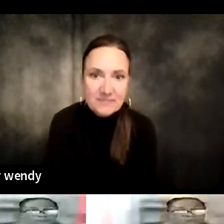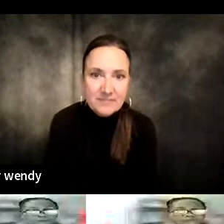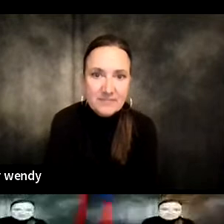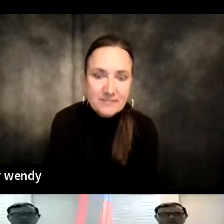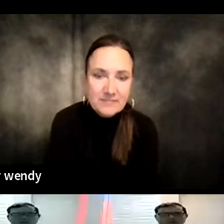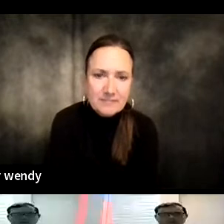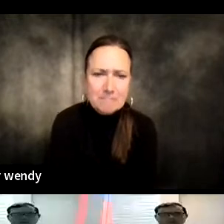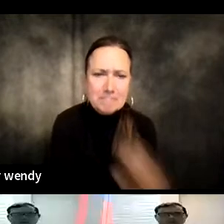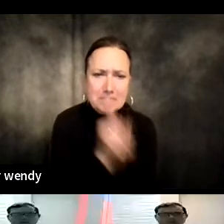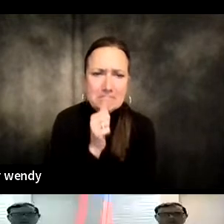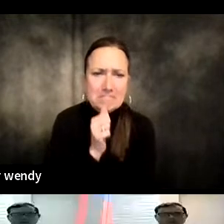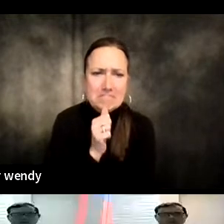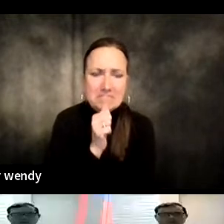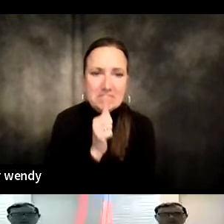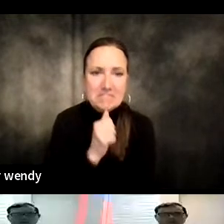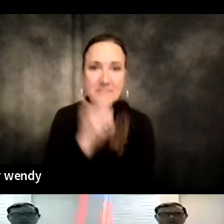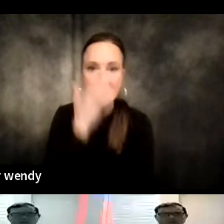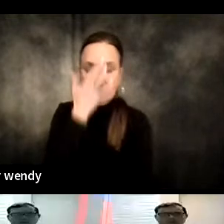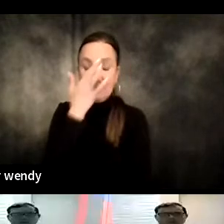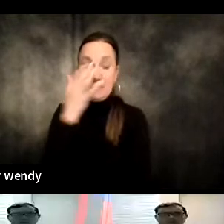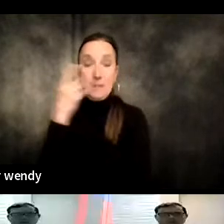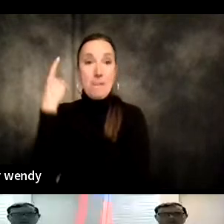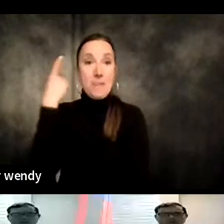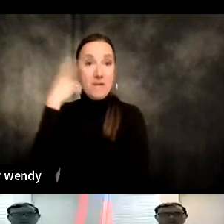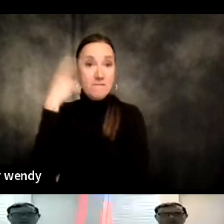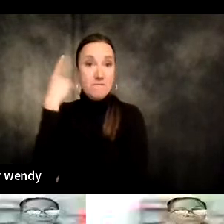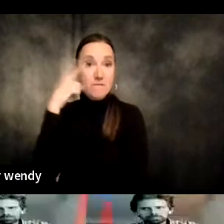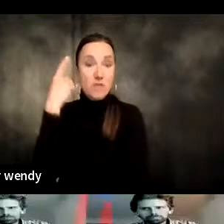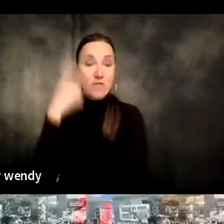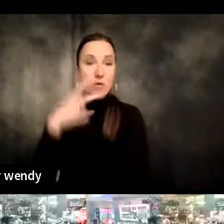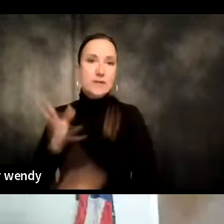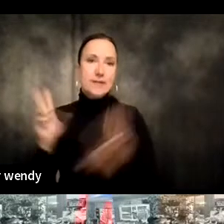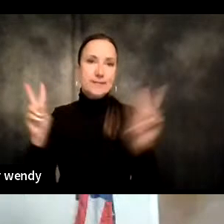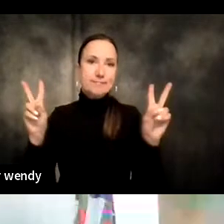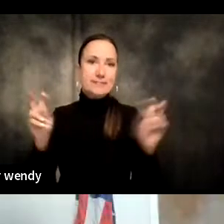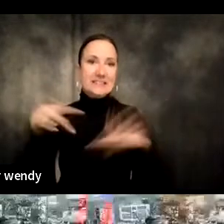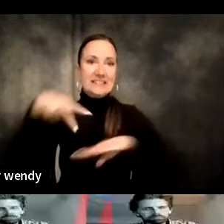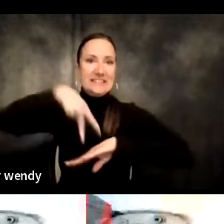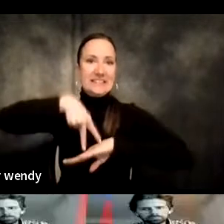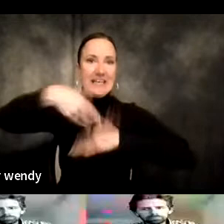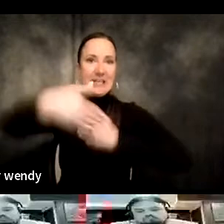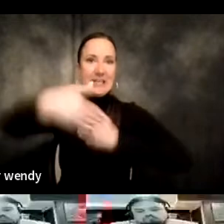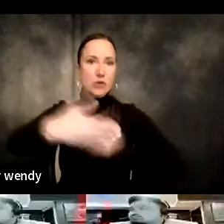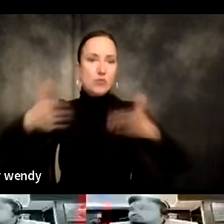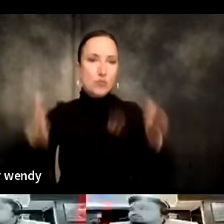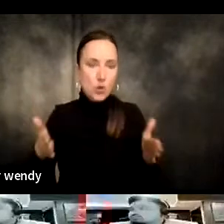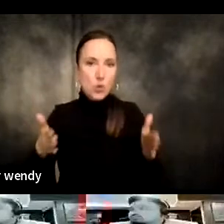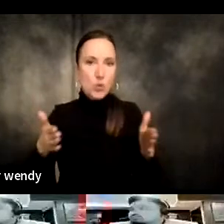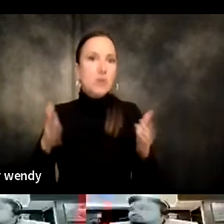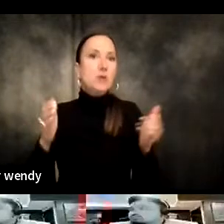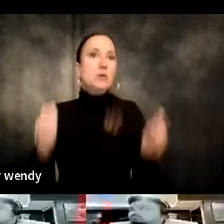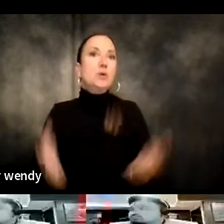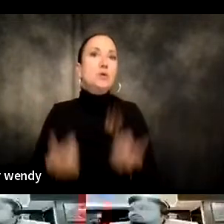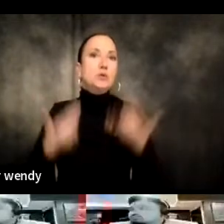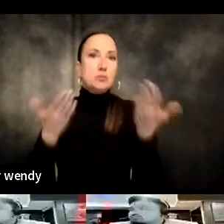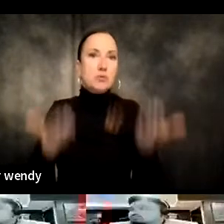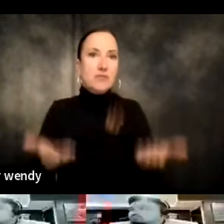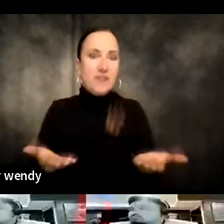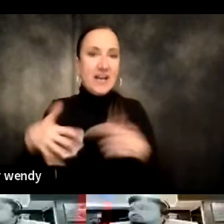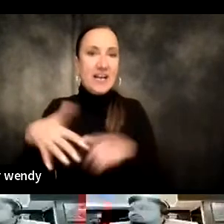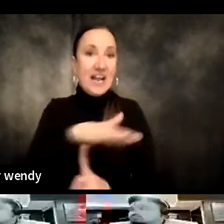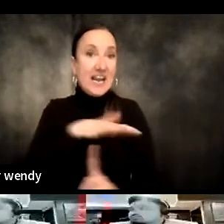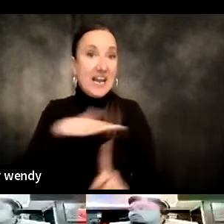Bear with me one moment, sorry. But the purpose of the standing room, to answer the question in the interest of time, is to provide an